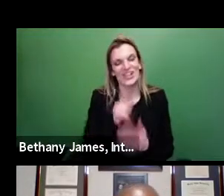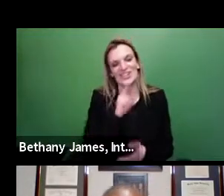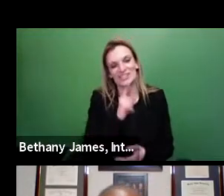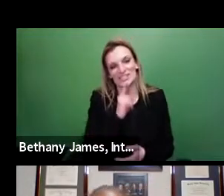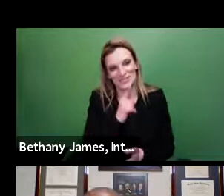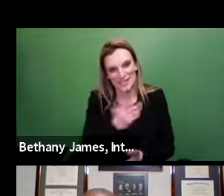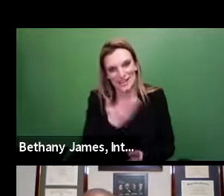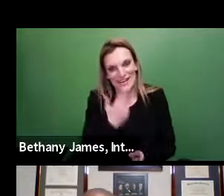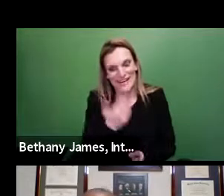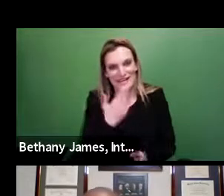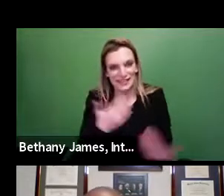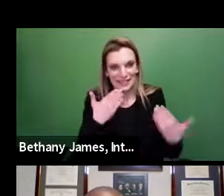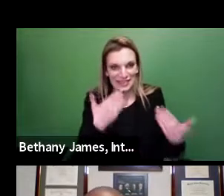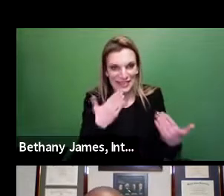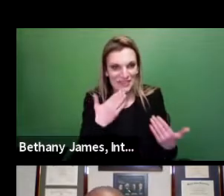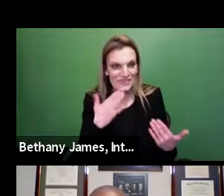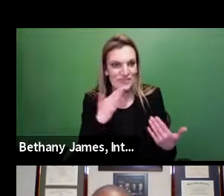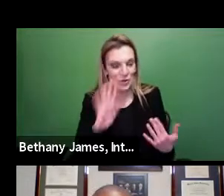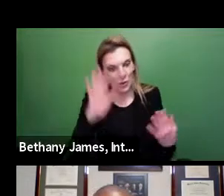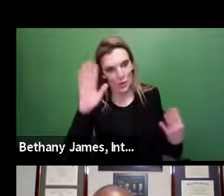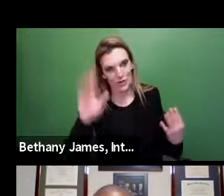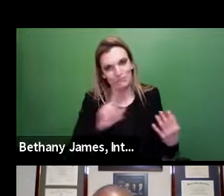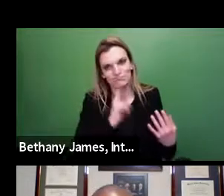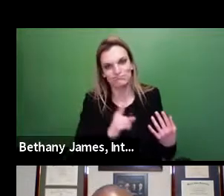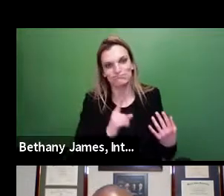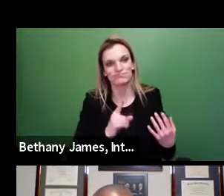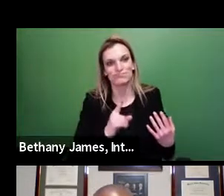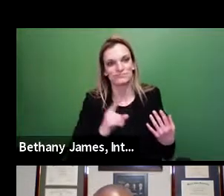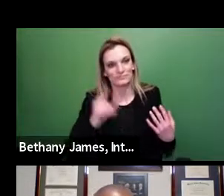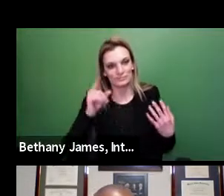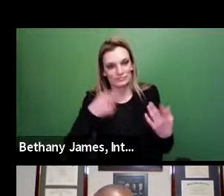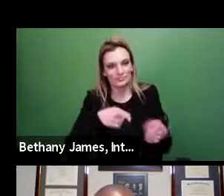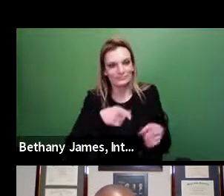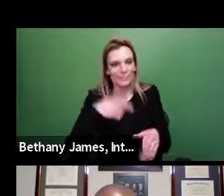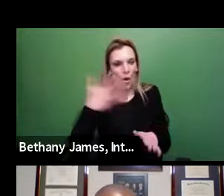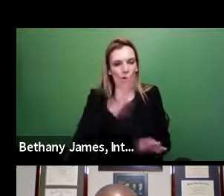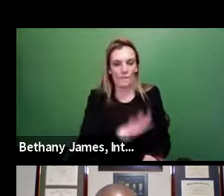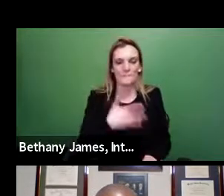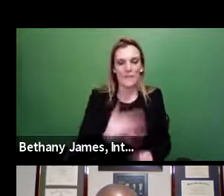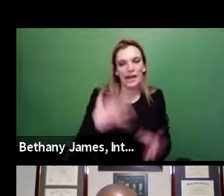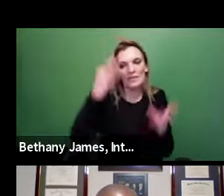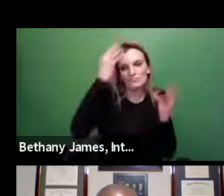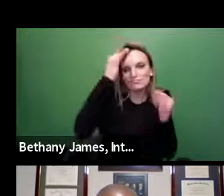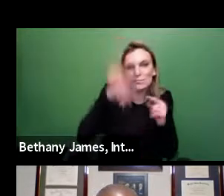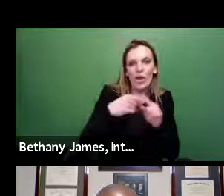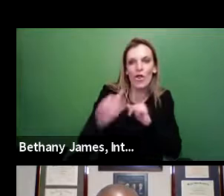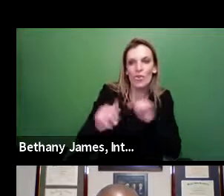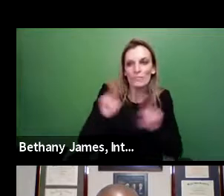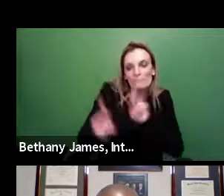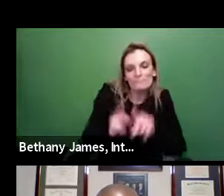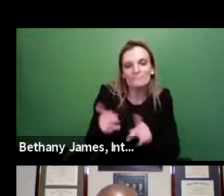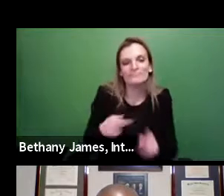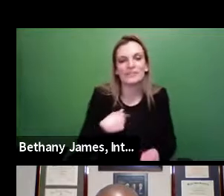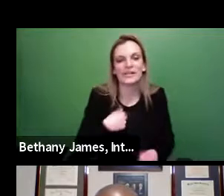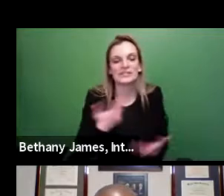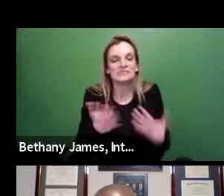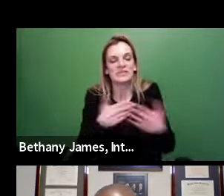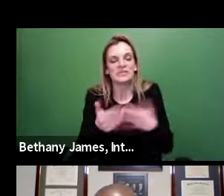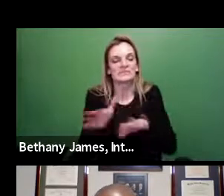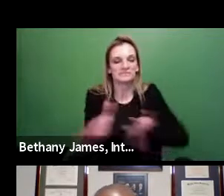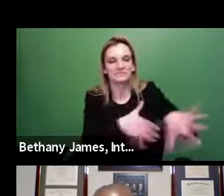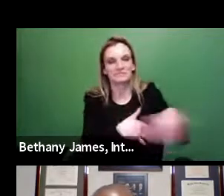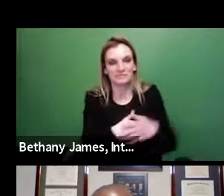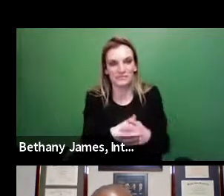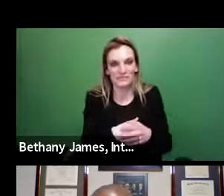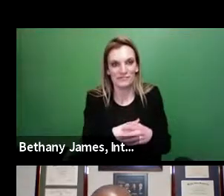you for your thoughtfulness, as you always demonstrate on this commission and since our meeting. I found, as